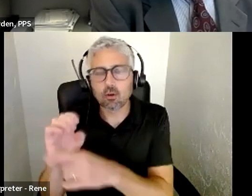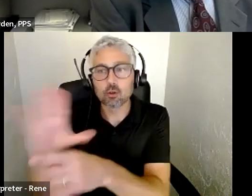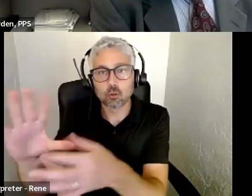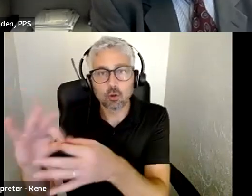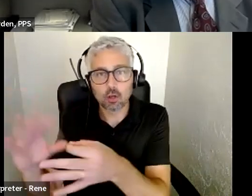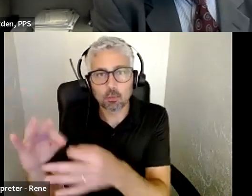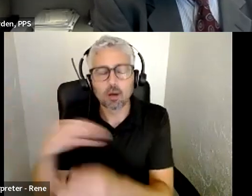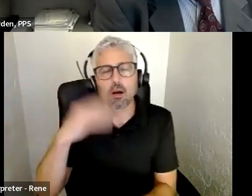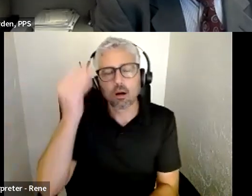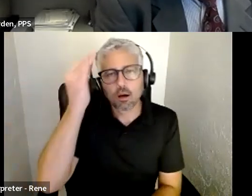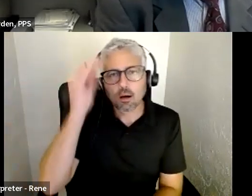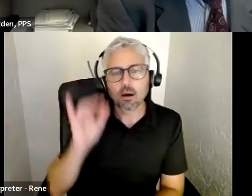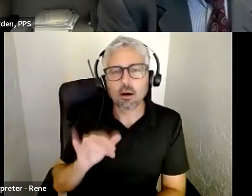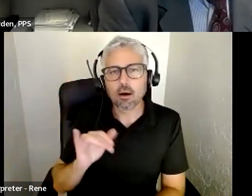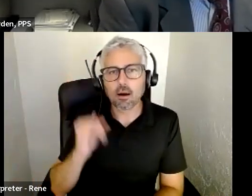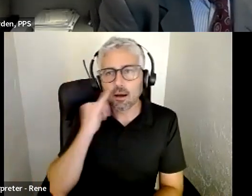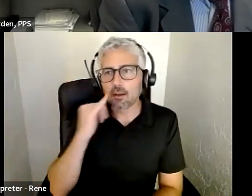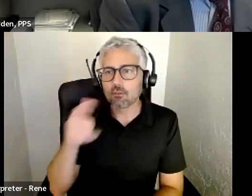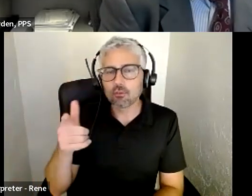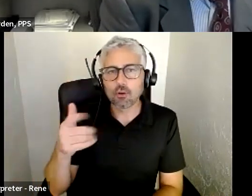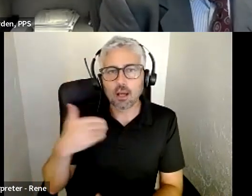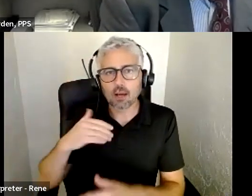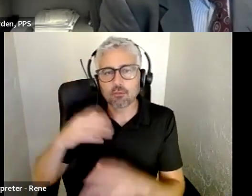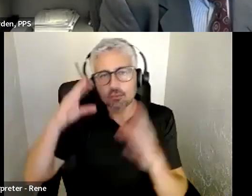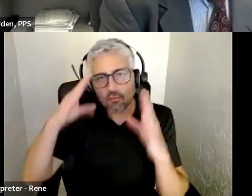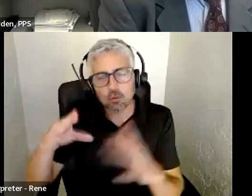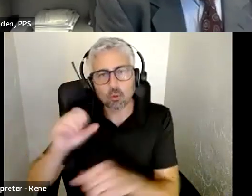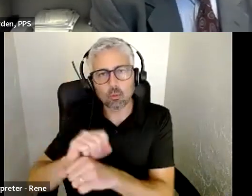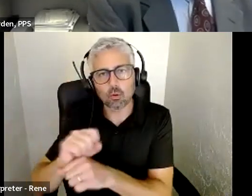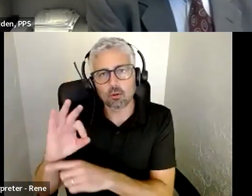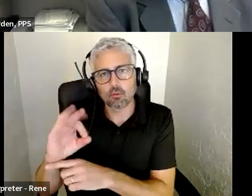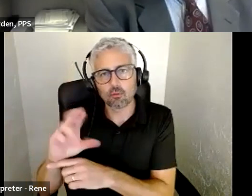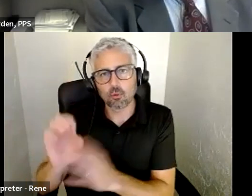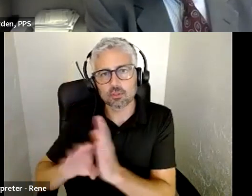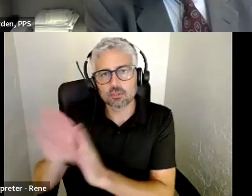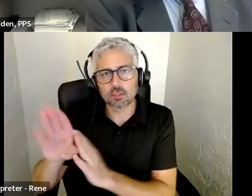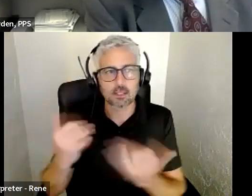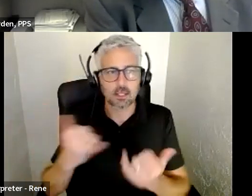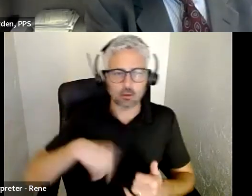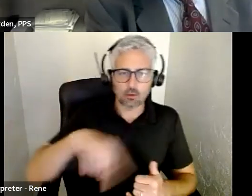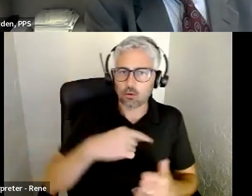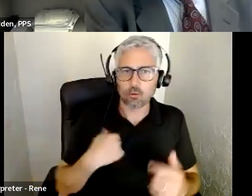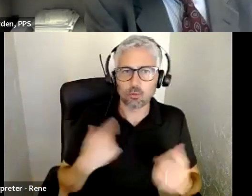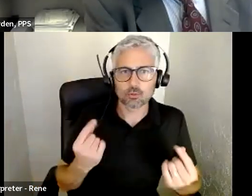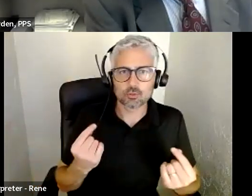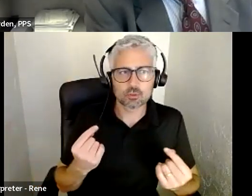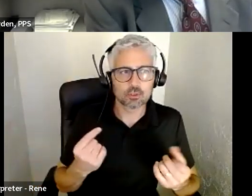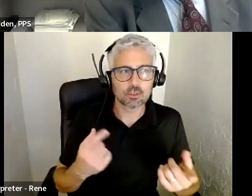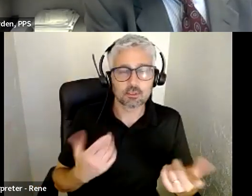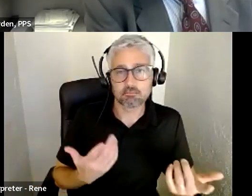well, if you have all this effort into workforce development, what does that mean for us? And honestly, where I'm leaning